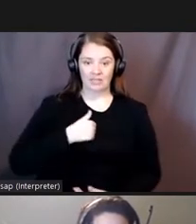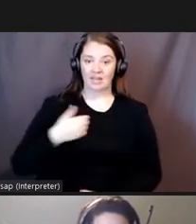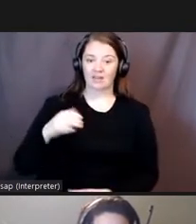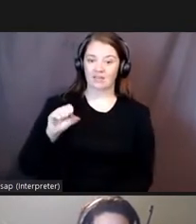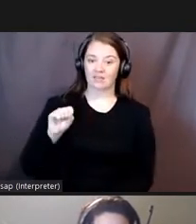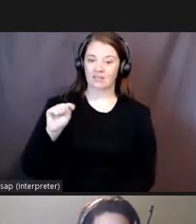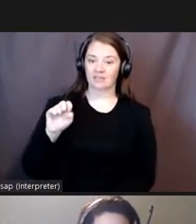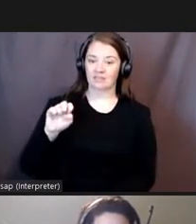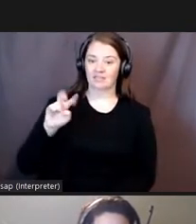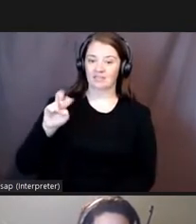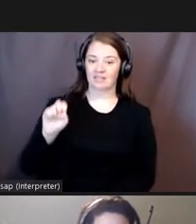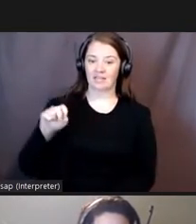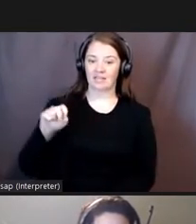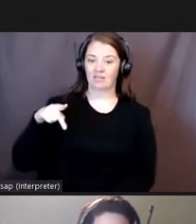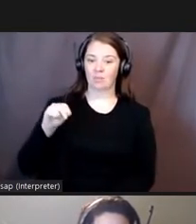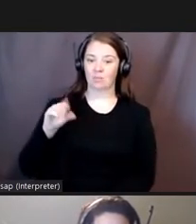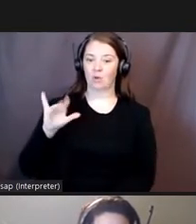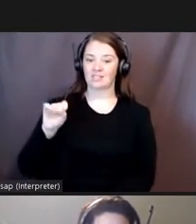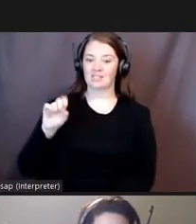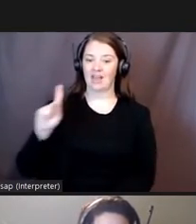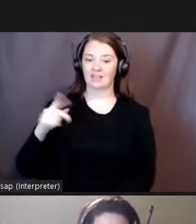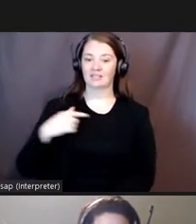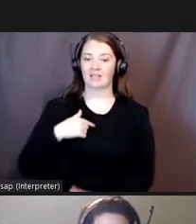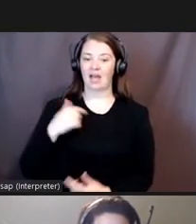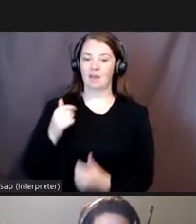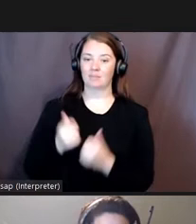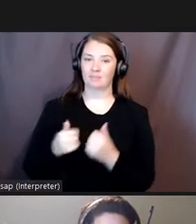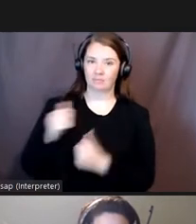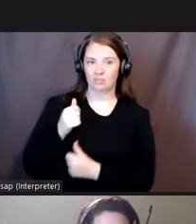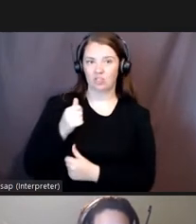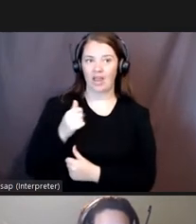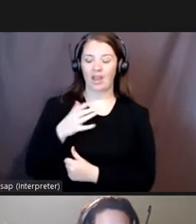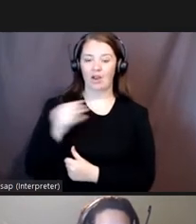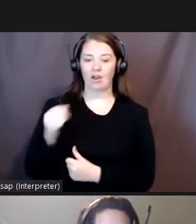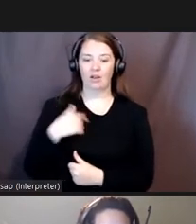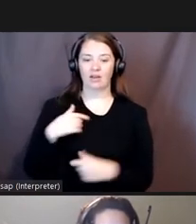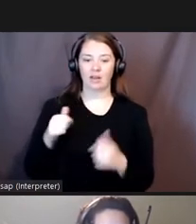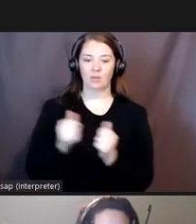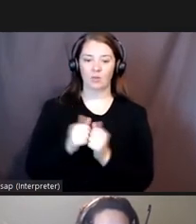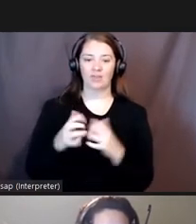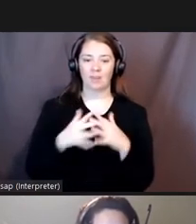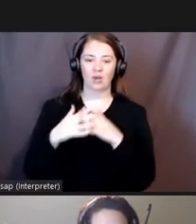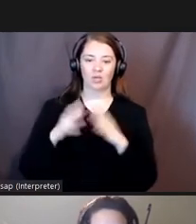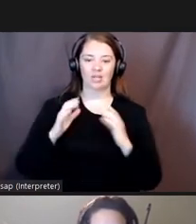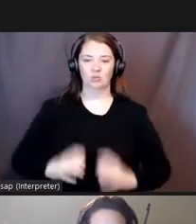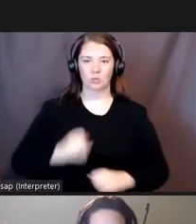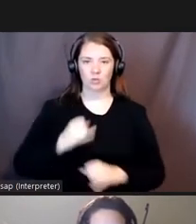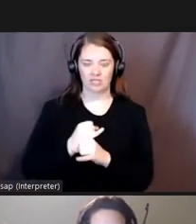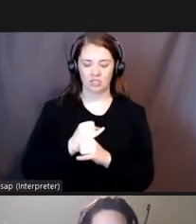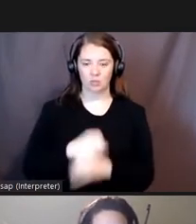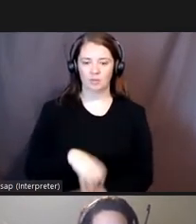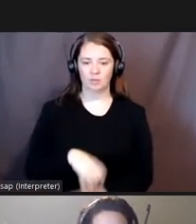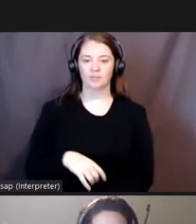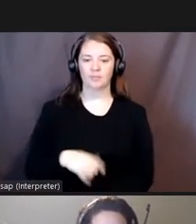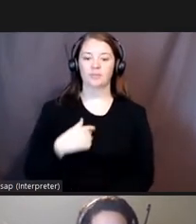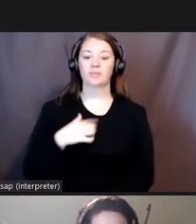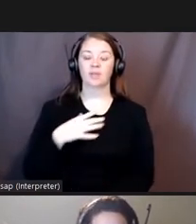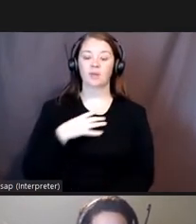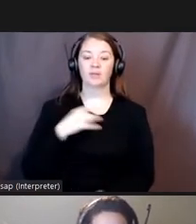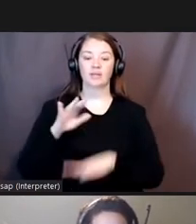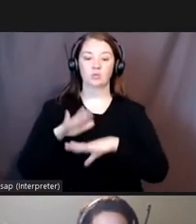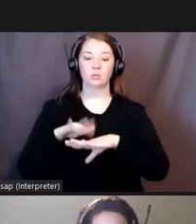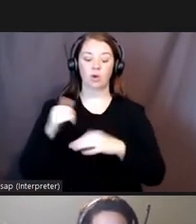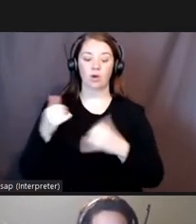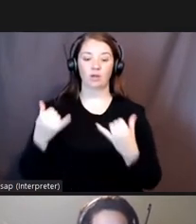Steve Posiosk. I'm with you, I'm chair and I'm with the American Consumer Institute. And I'd like to call on